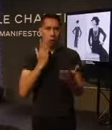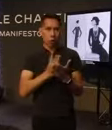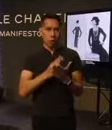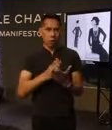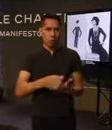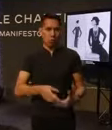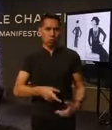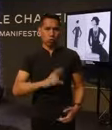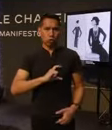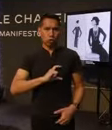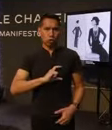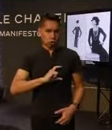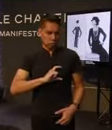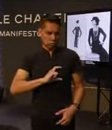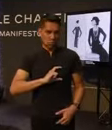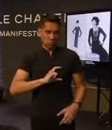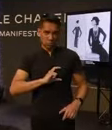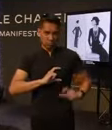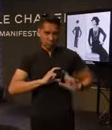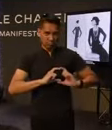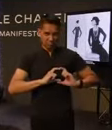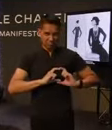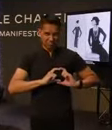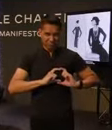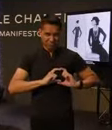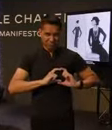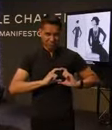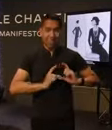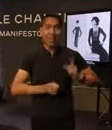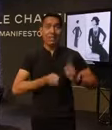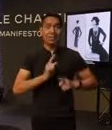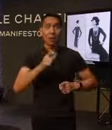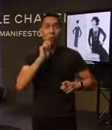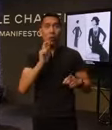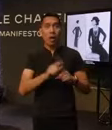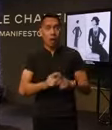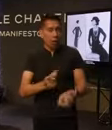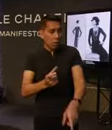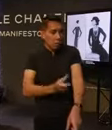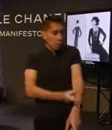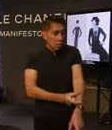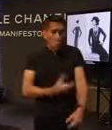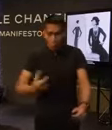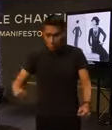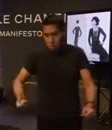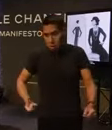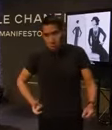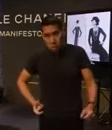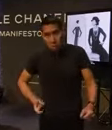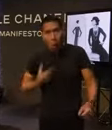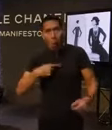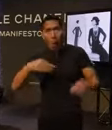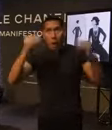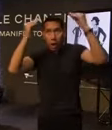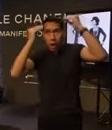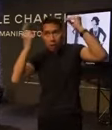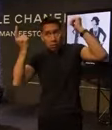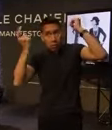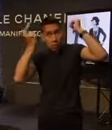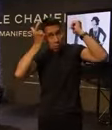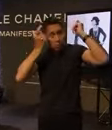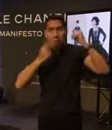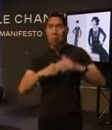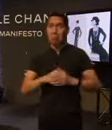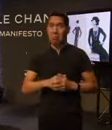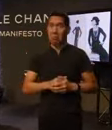on, you know, near your heart basically, sometimes it'll be on the cuff of a sleeve or on a hip or even on a hat. So yeah,